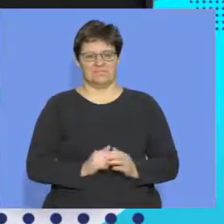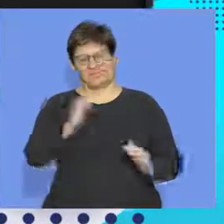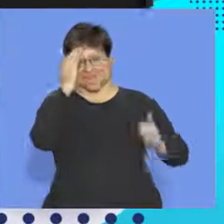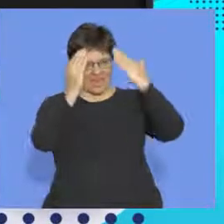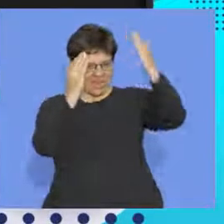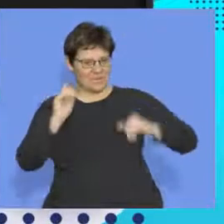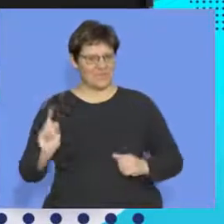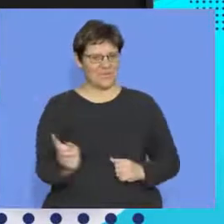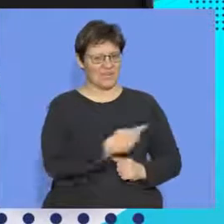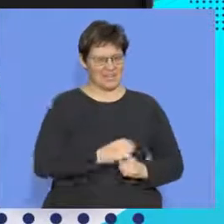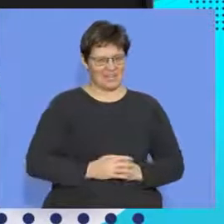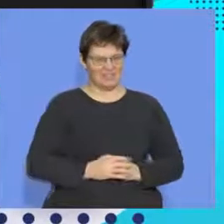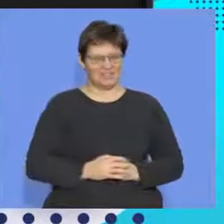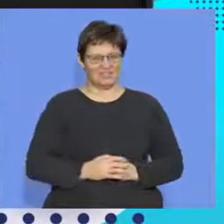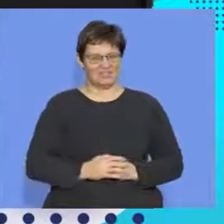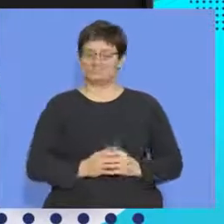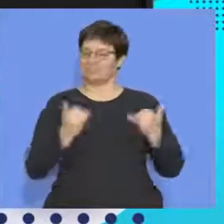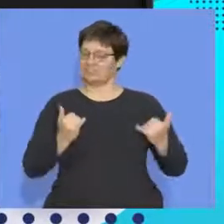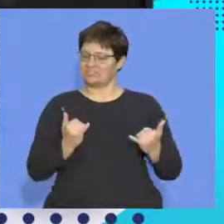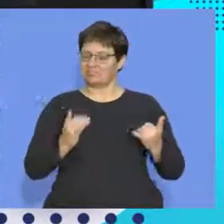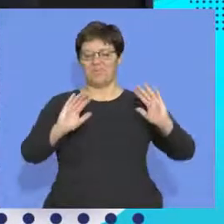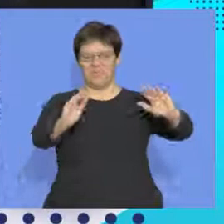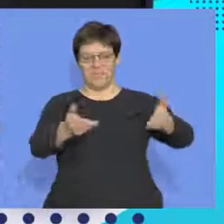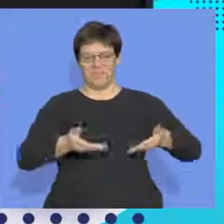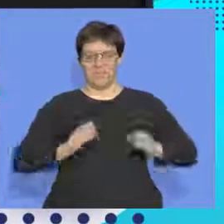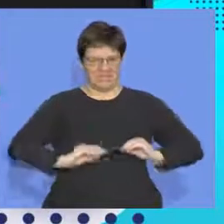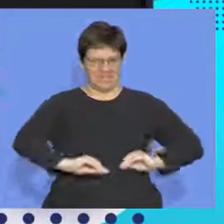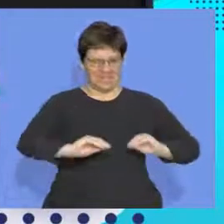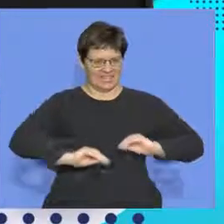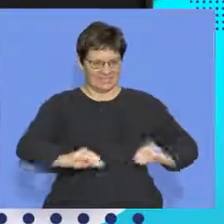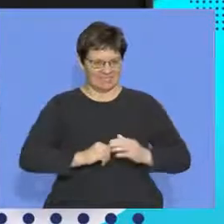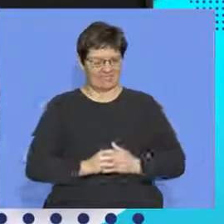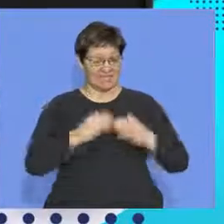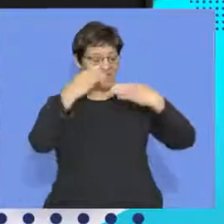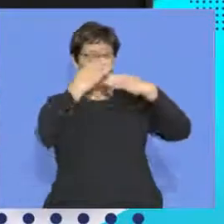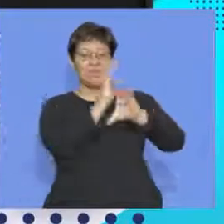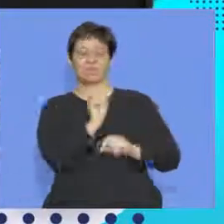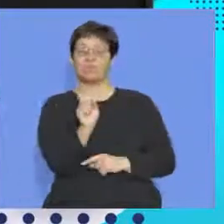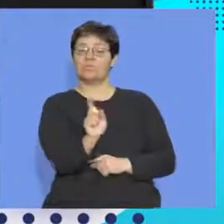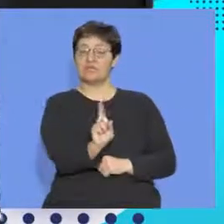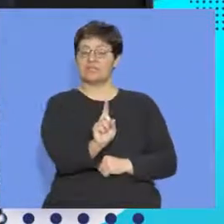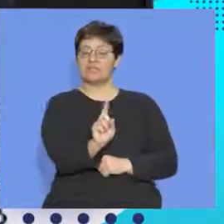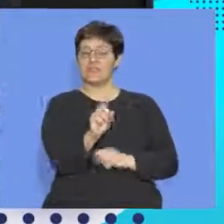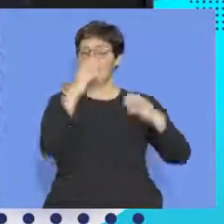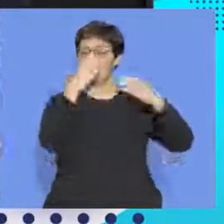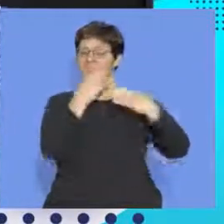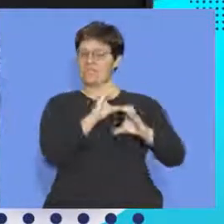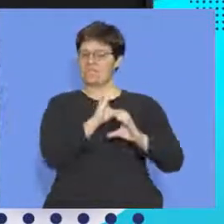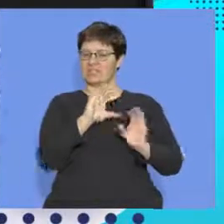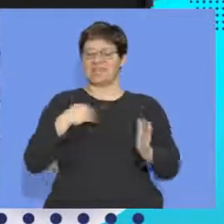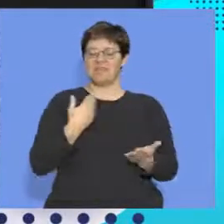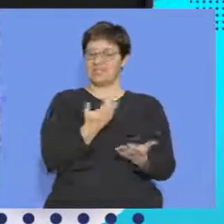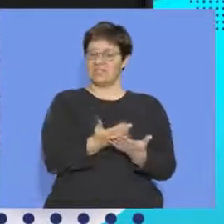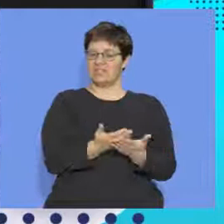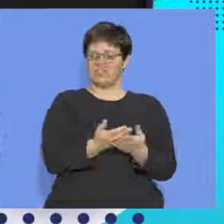Hello out there, welcome today. So the focus of this lesson today will be focused on